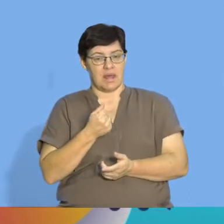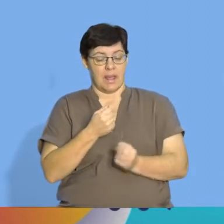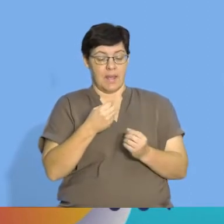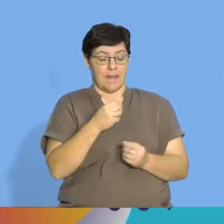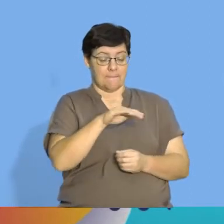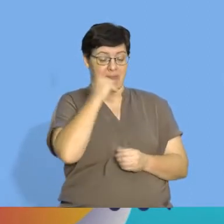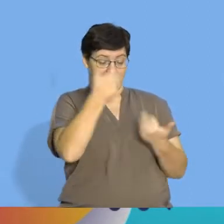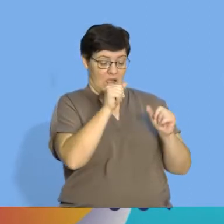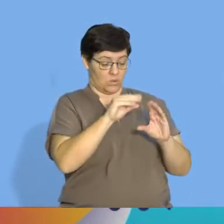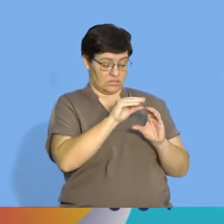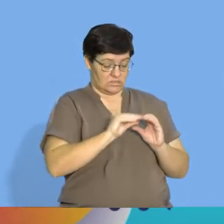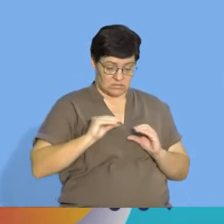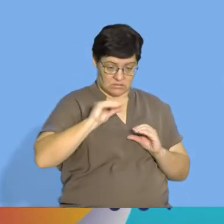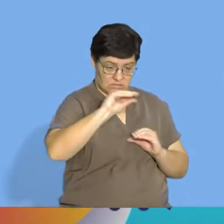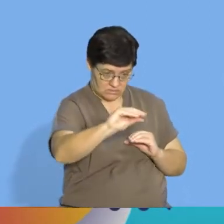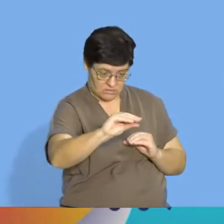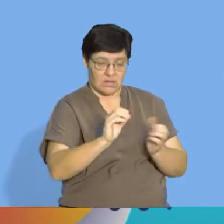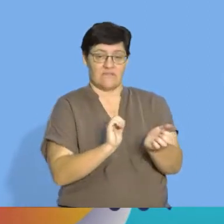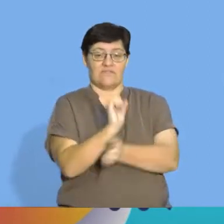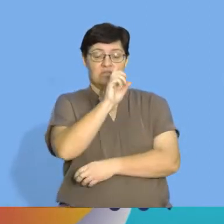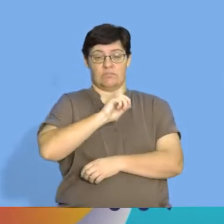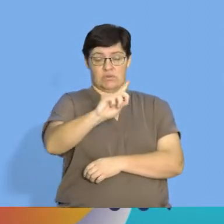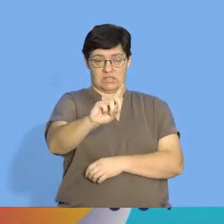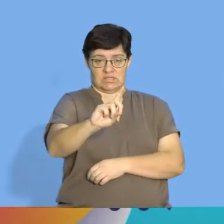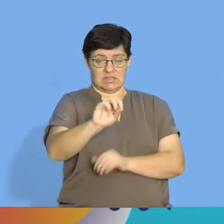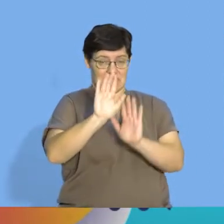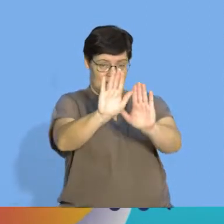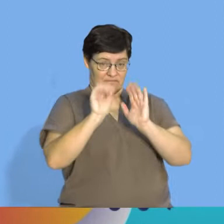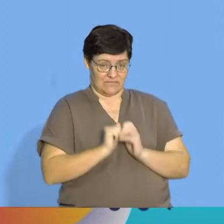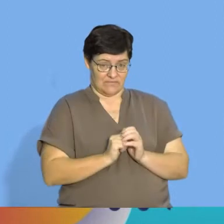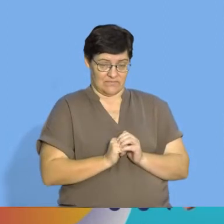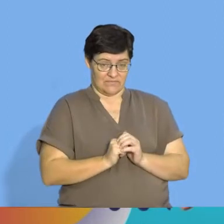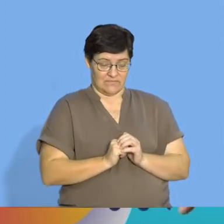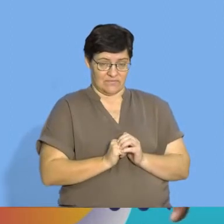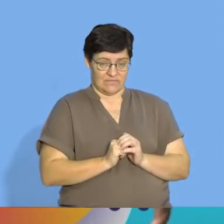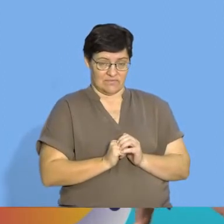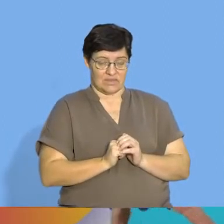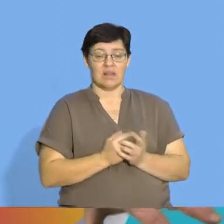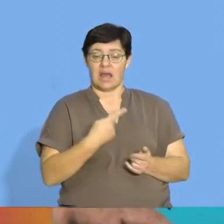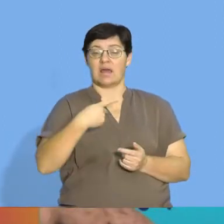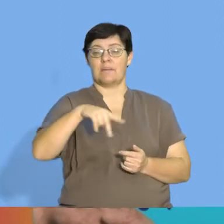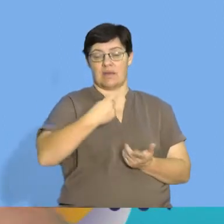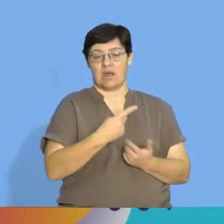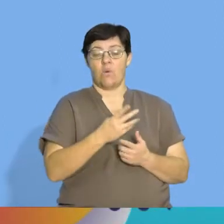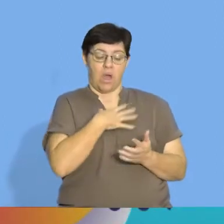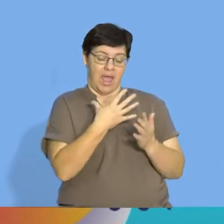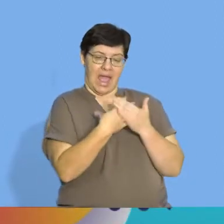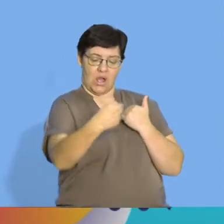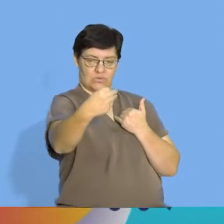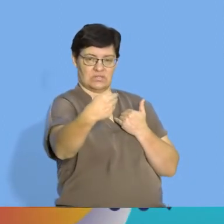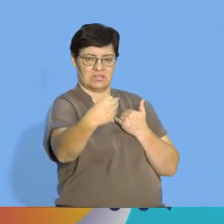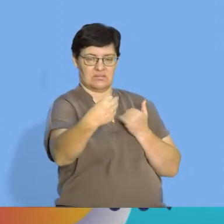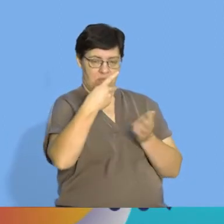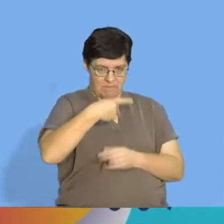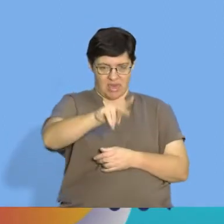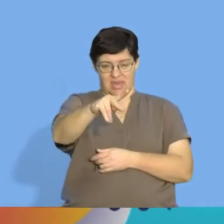means we take money out of our bank account and put it into a fixed deposit is regarded as a payment. Why? The money is